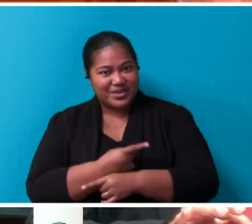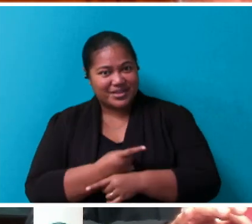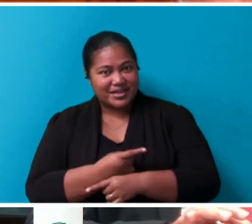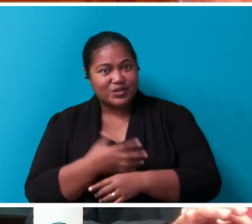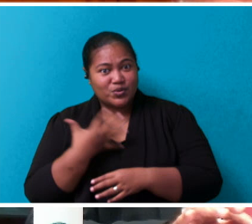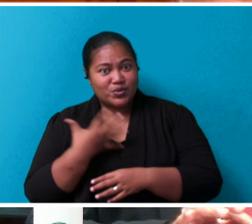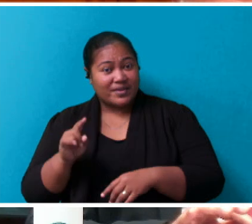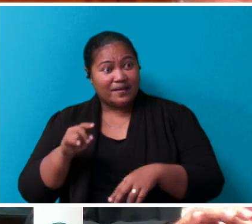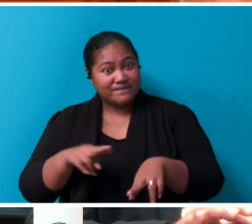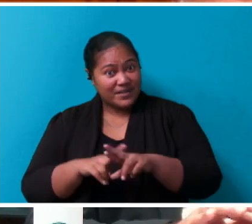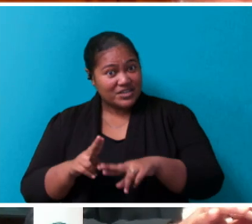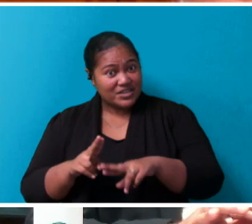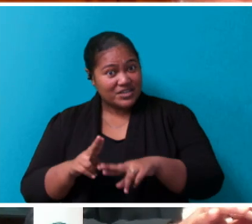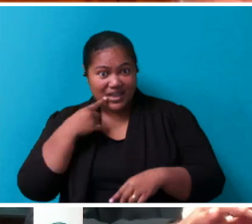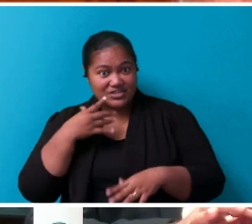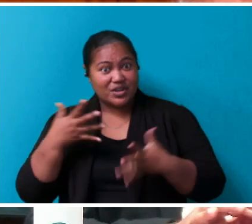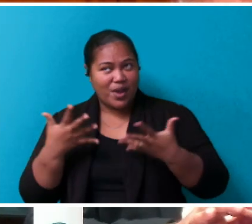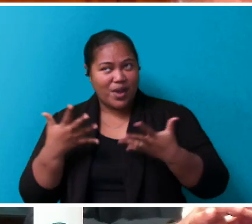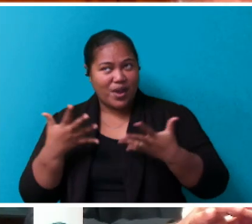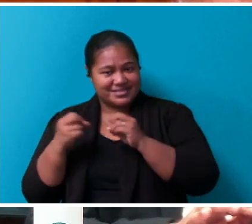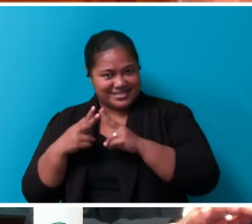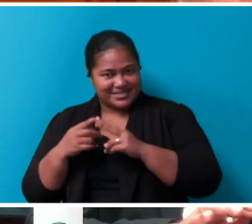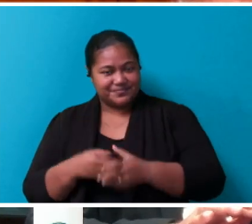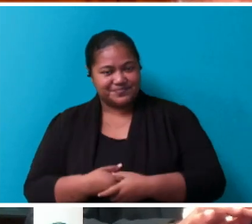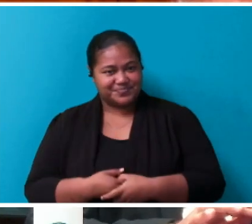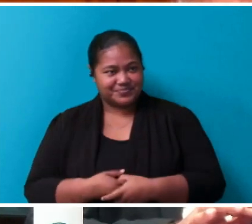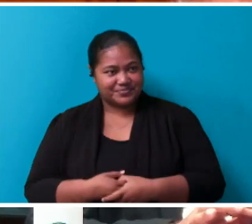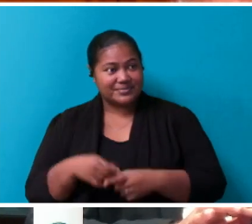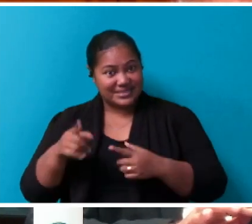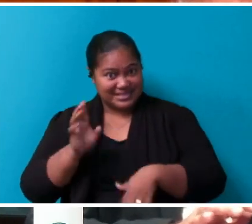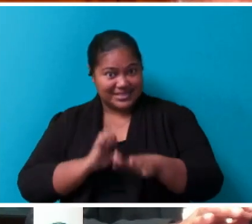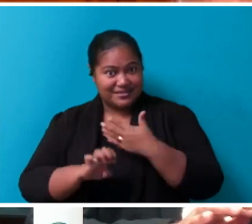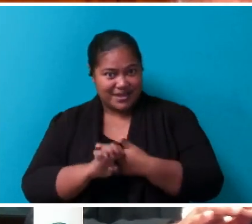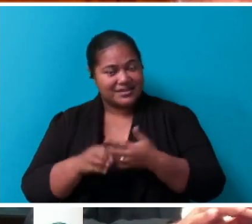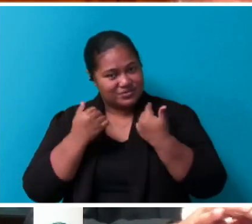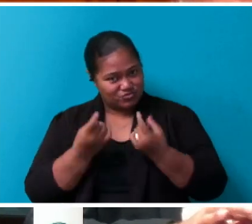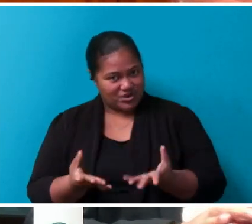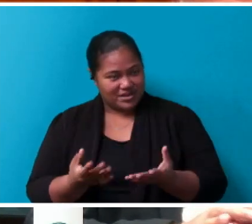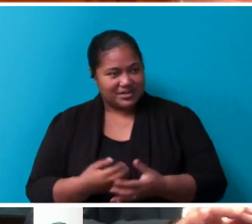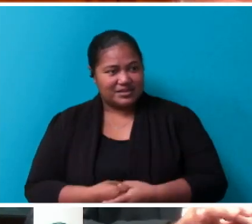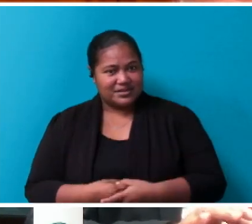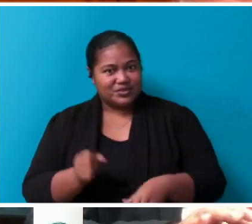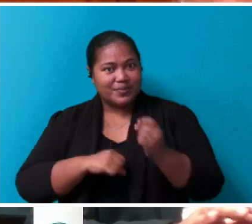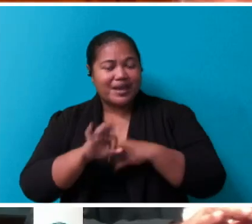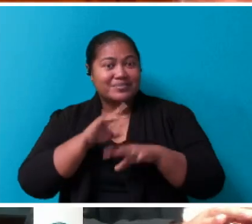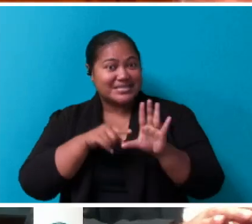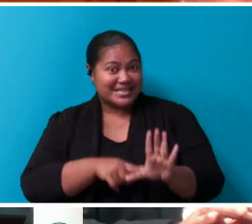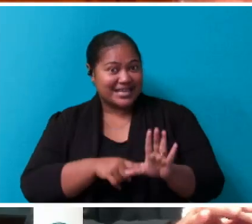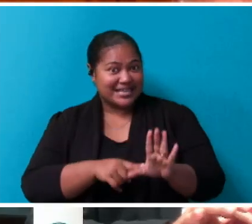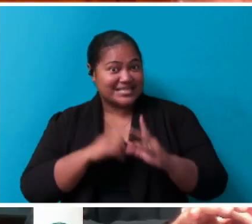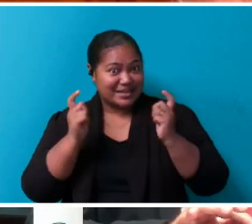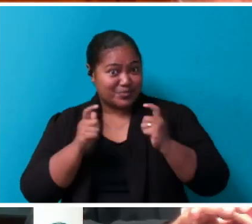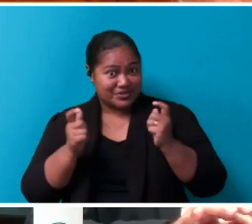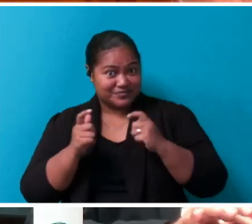Fashion Symposium in Sydney. The groundbreaking event is now set to become an annual feature in Australia's